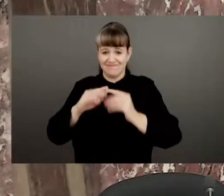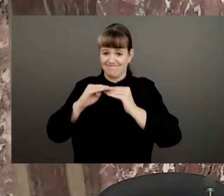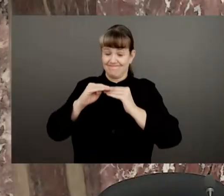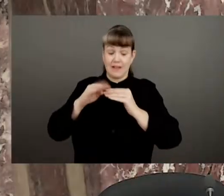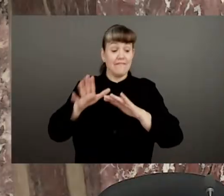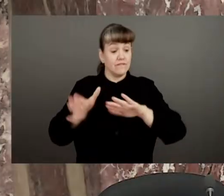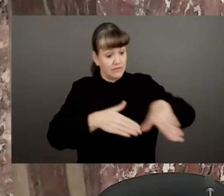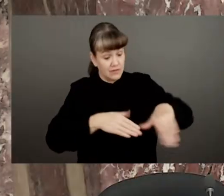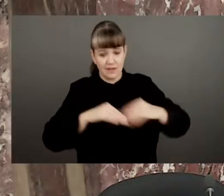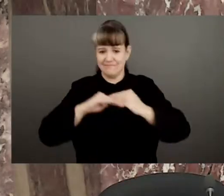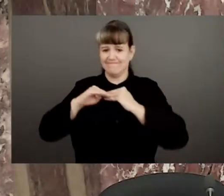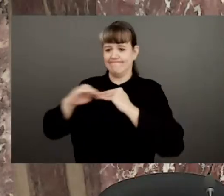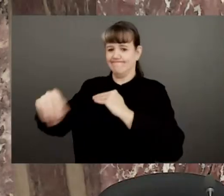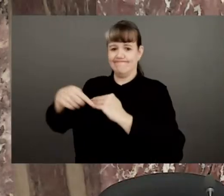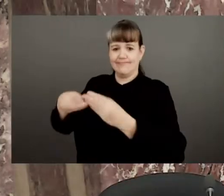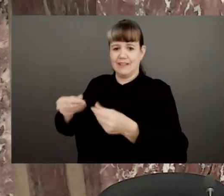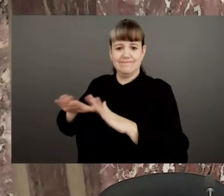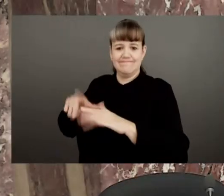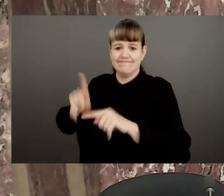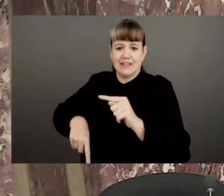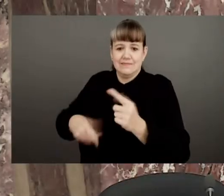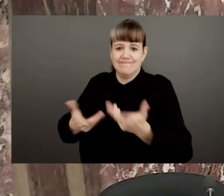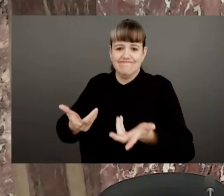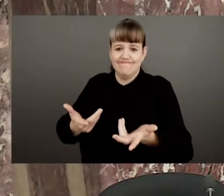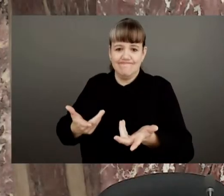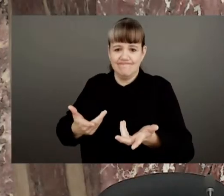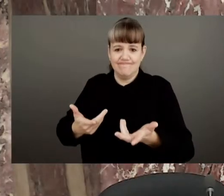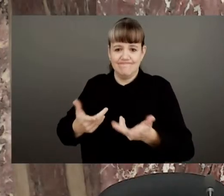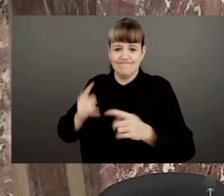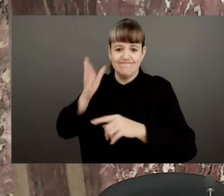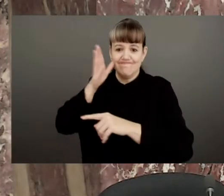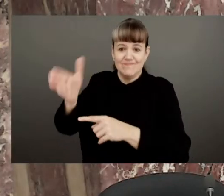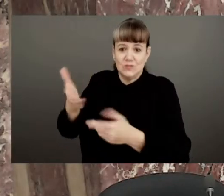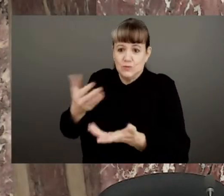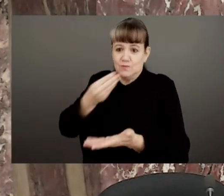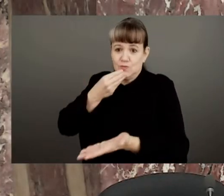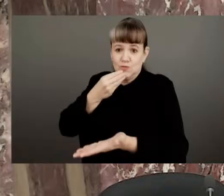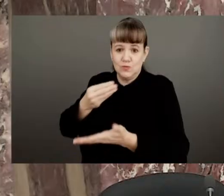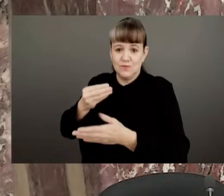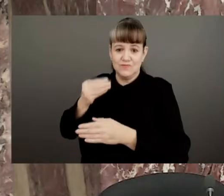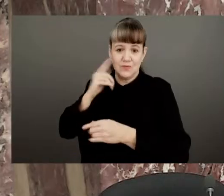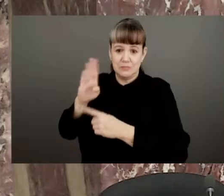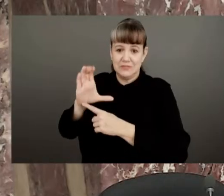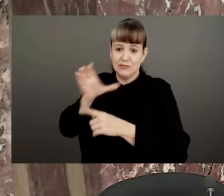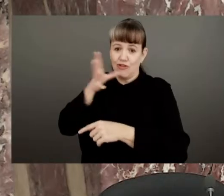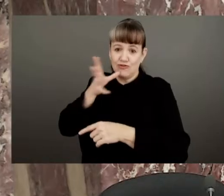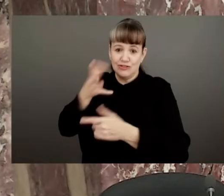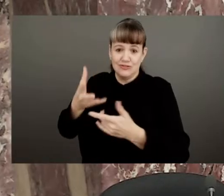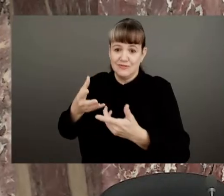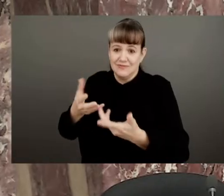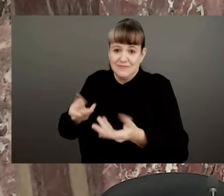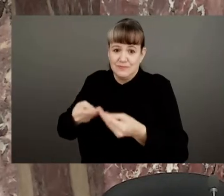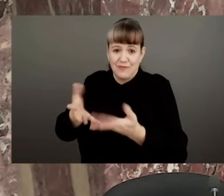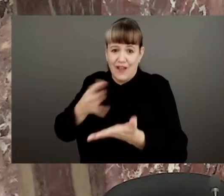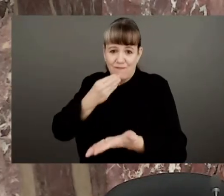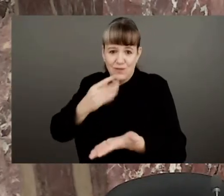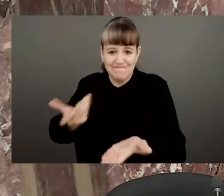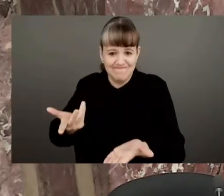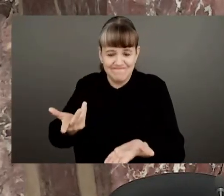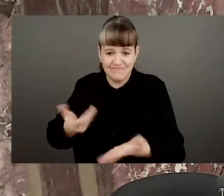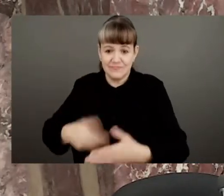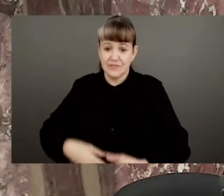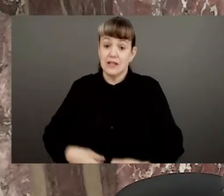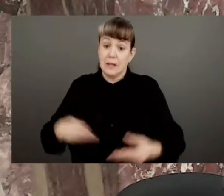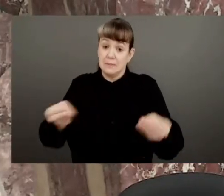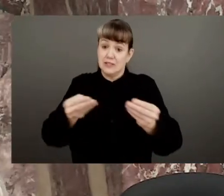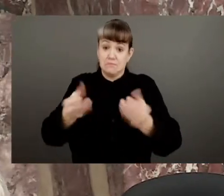agriculture. Mr. Speaker, if you see a farmer, go up to them and say thank you. They work hard to feed us every